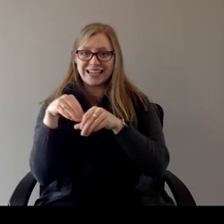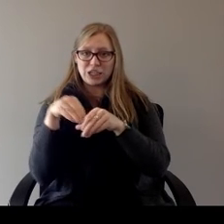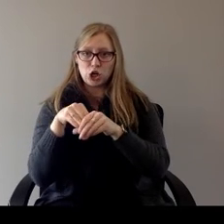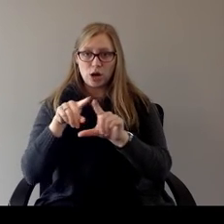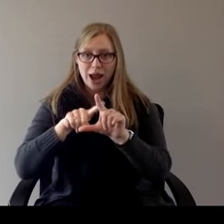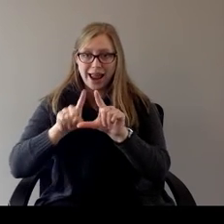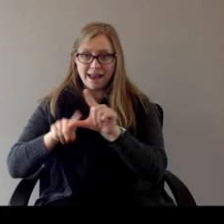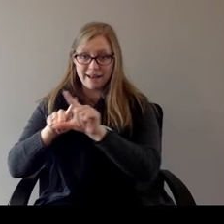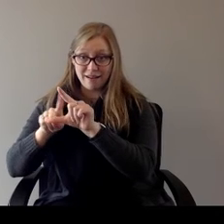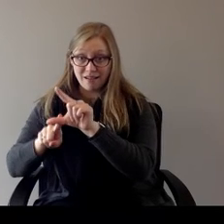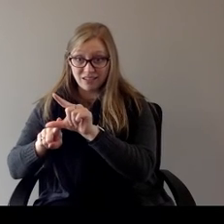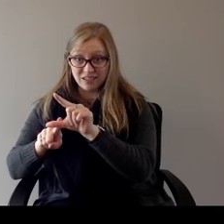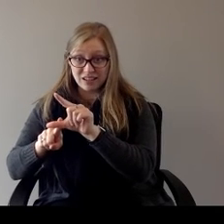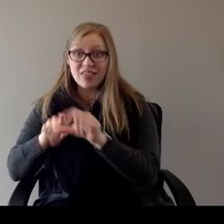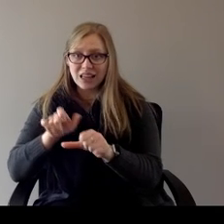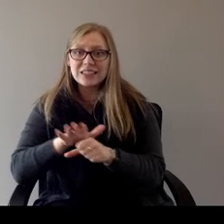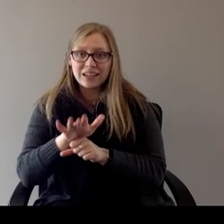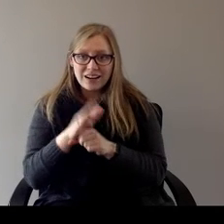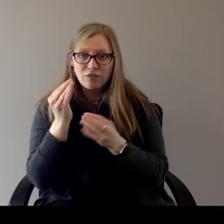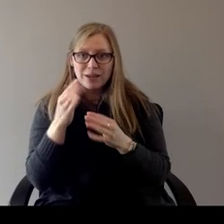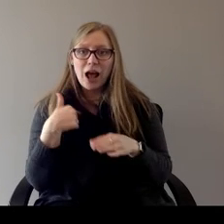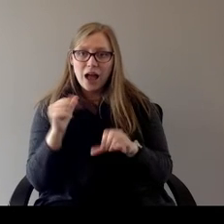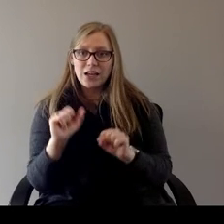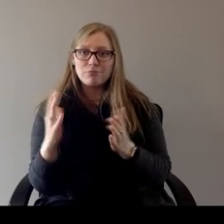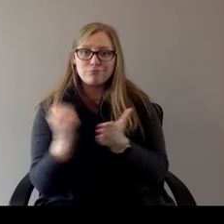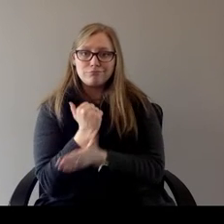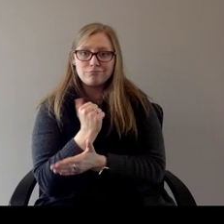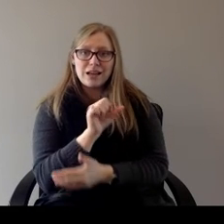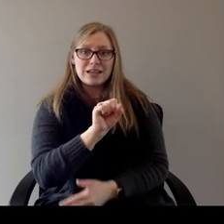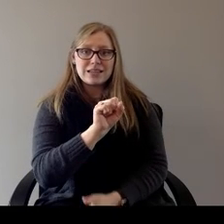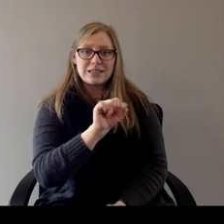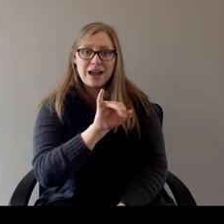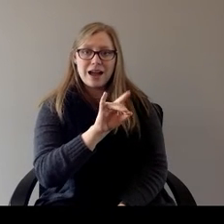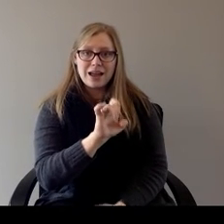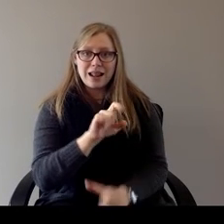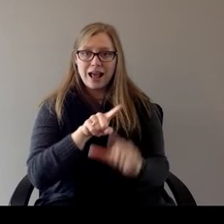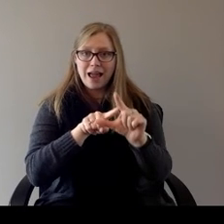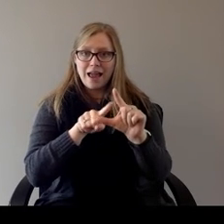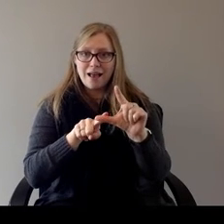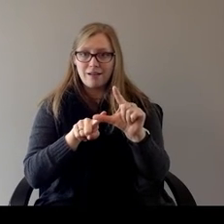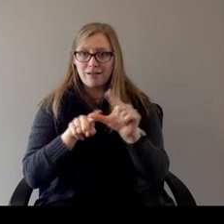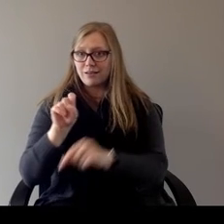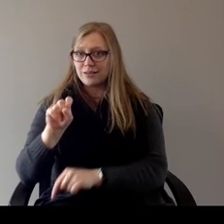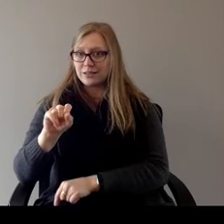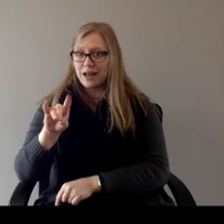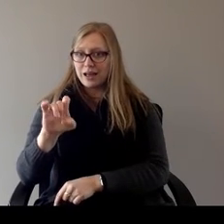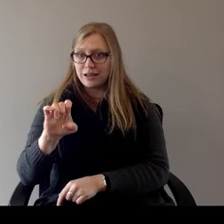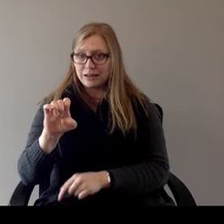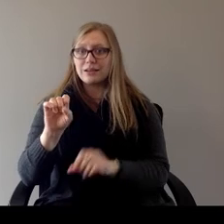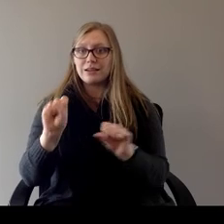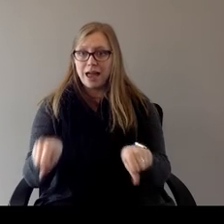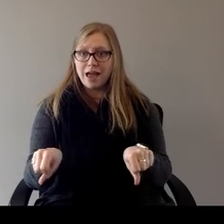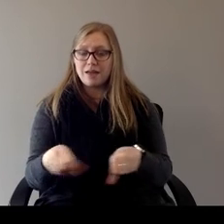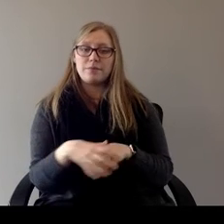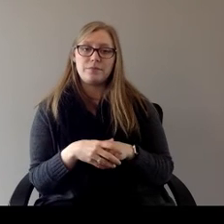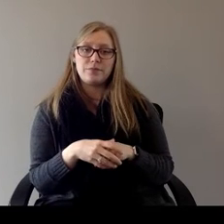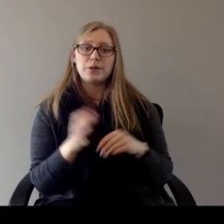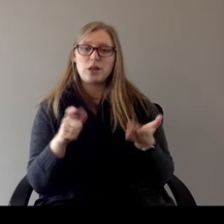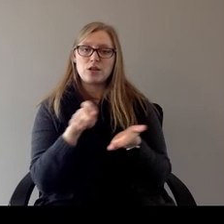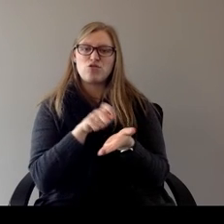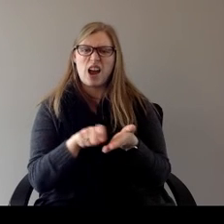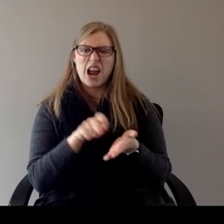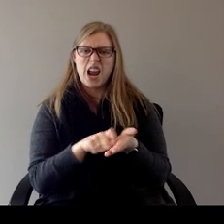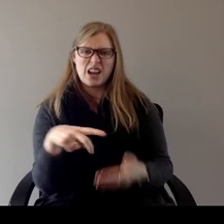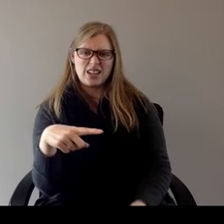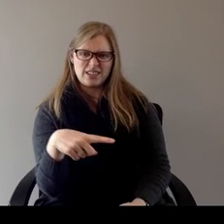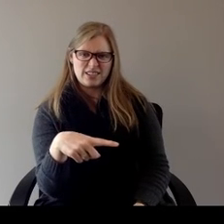that's enough information for me to be able to use side angle side. So let's go through and write those things down. So I'm